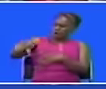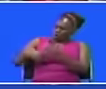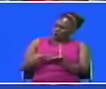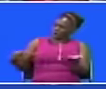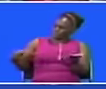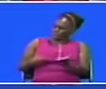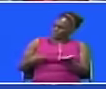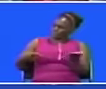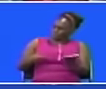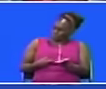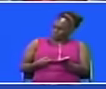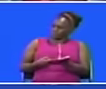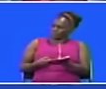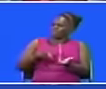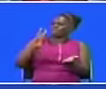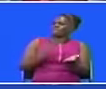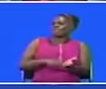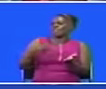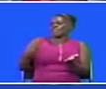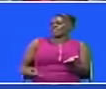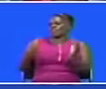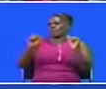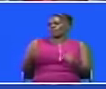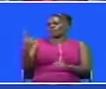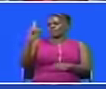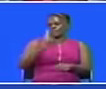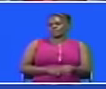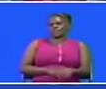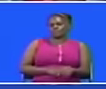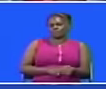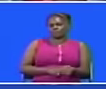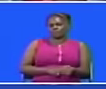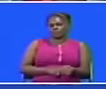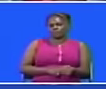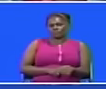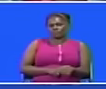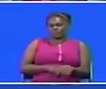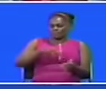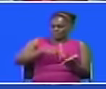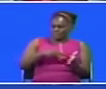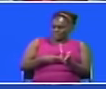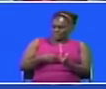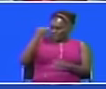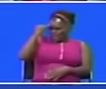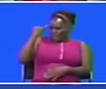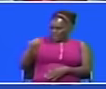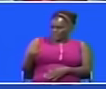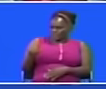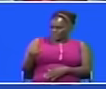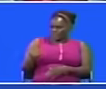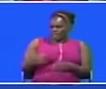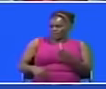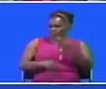technological gadgets fail one time or another, and therefore the idea of having a